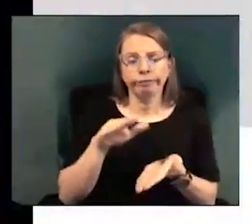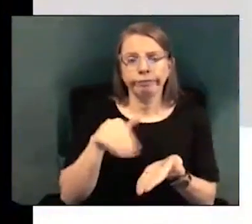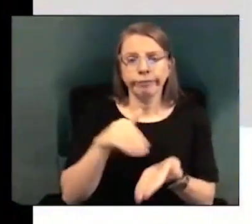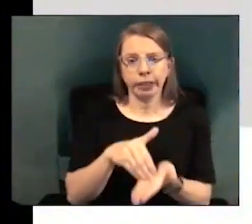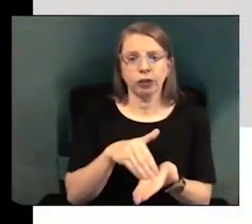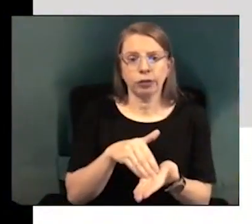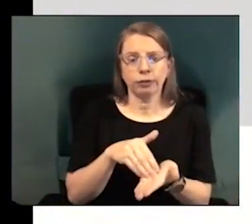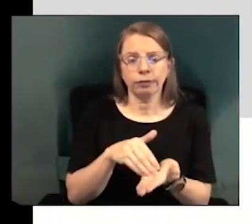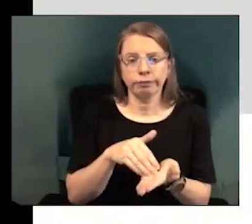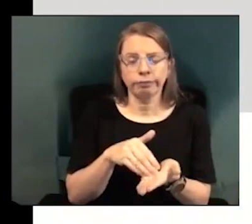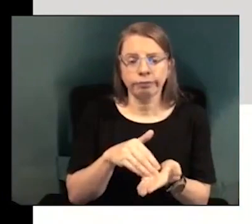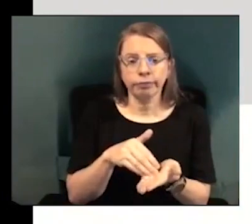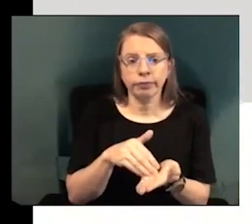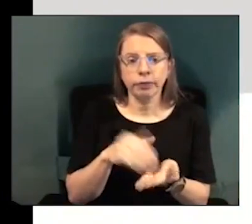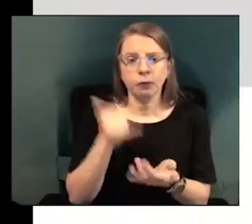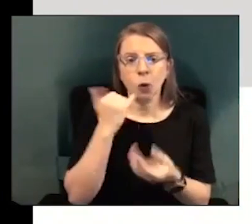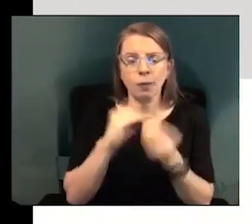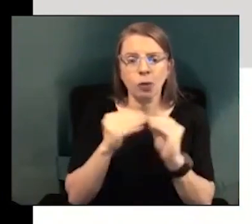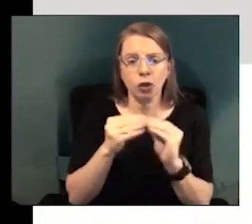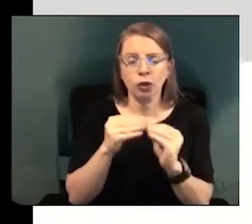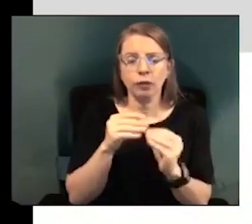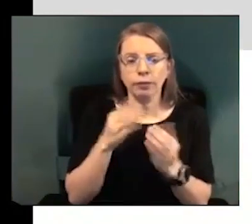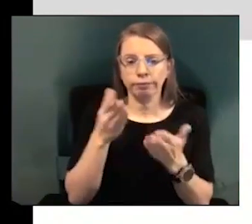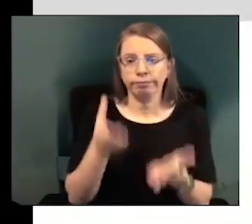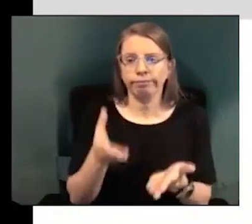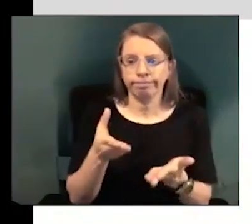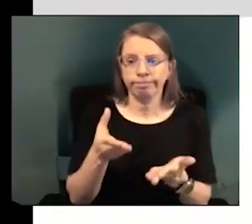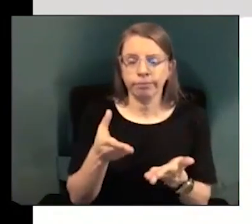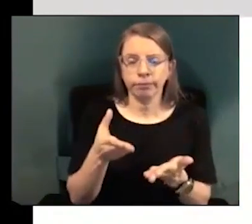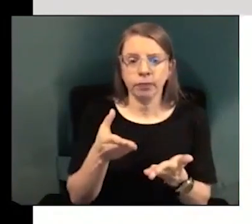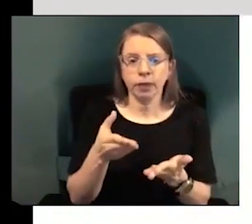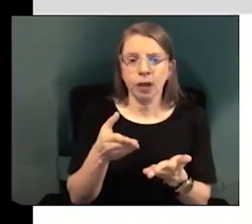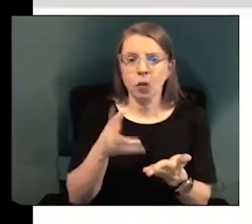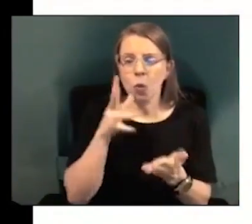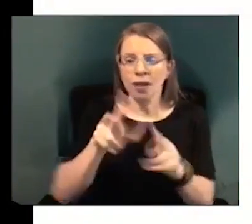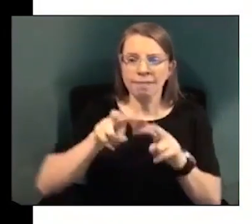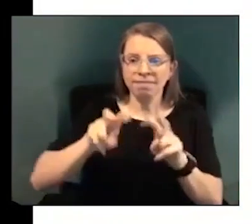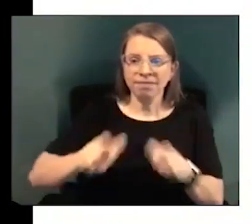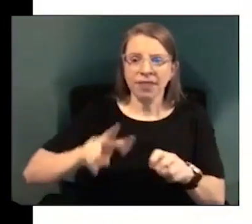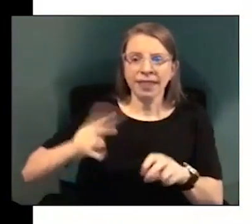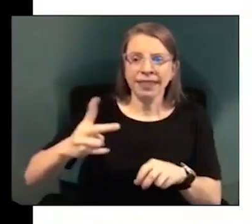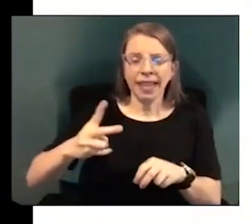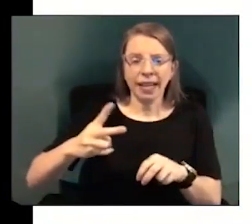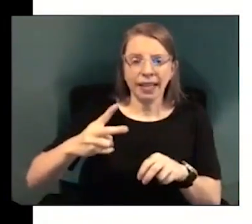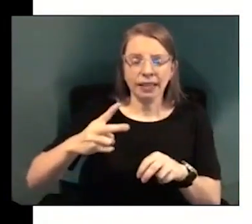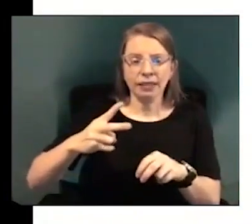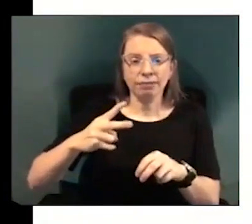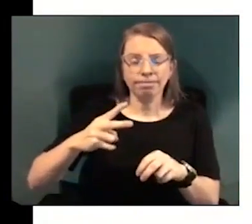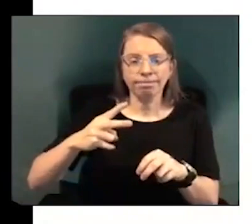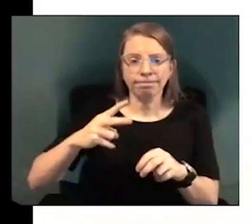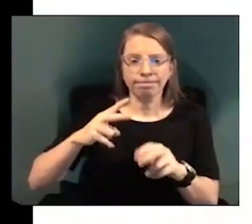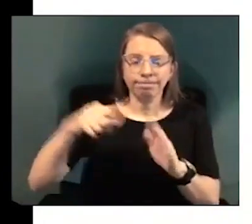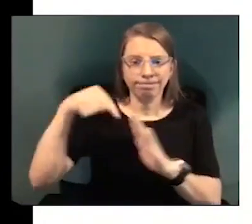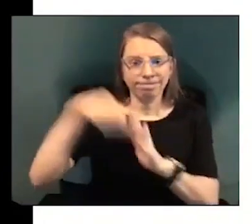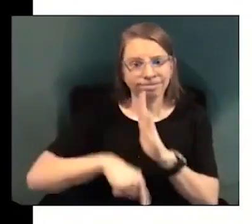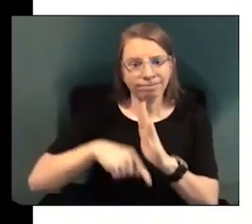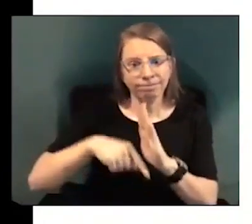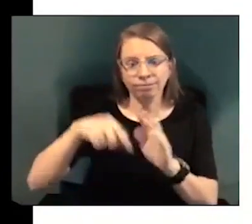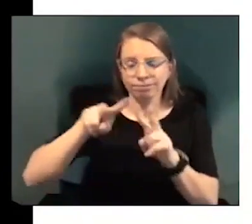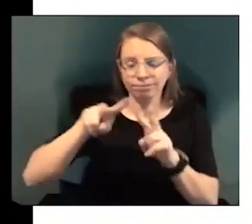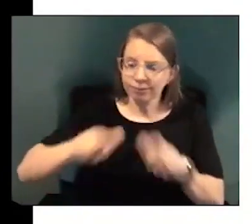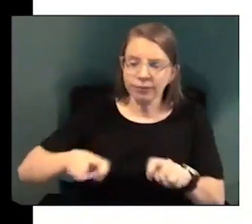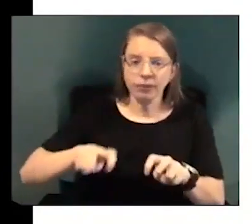but we will absolutely go back and look, again, take a second look at those accounts and make sure how are they coded, are